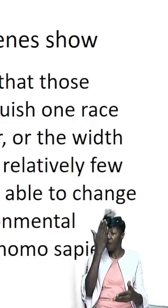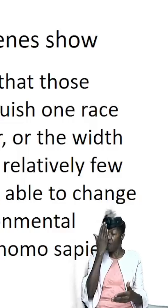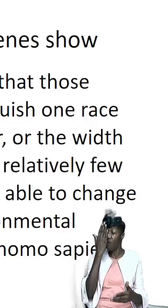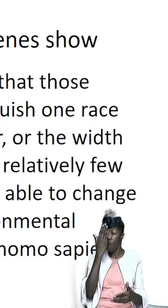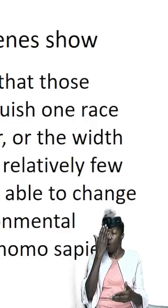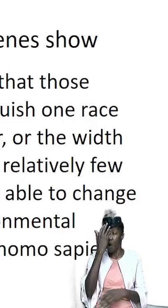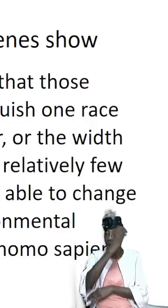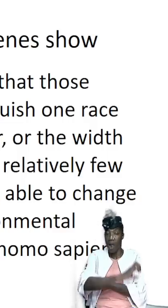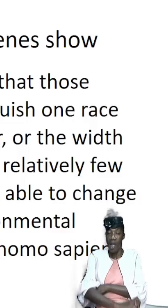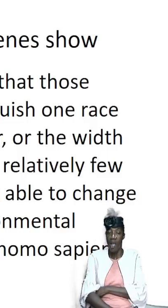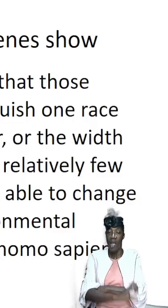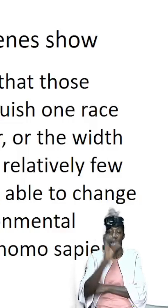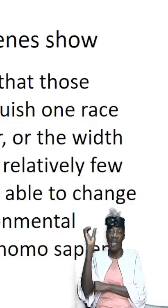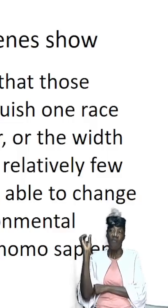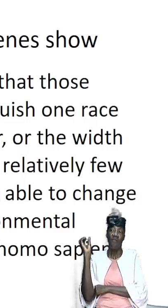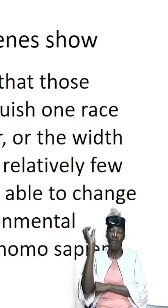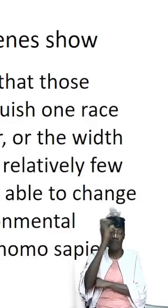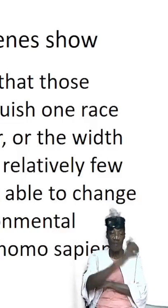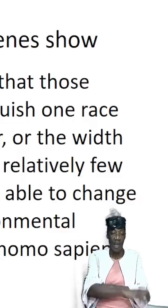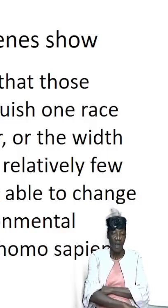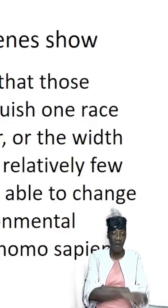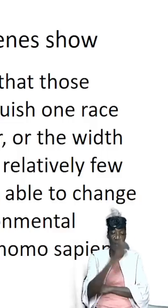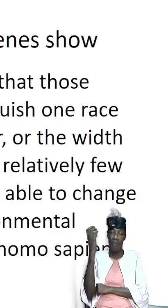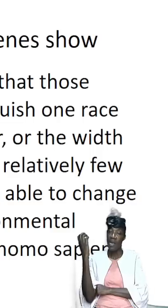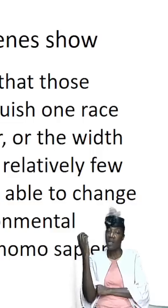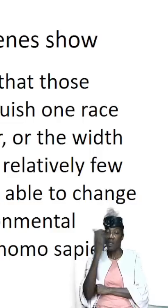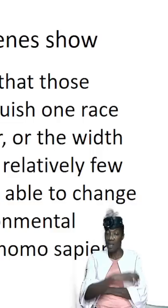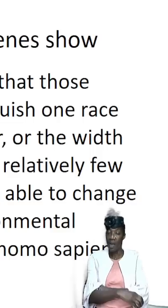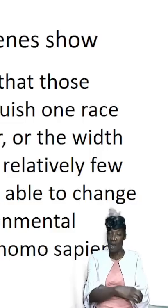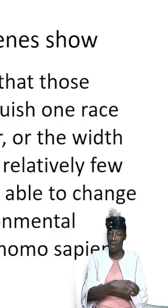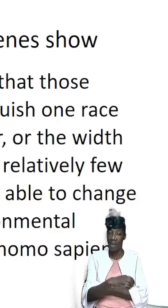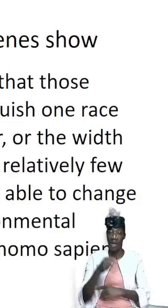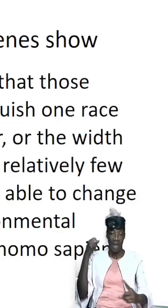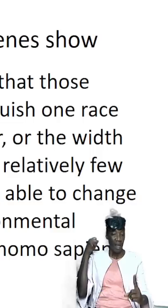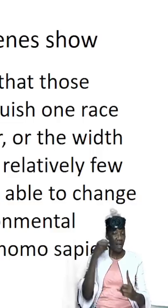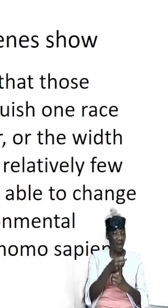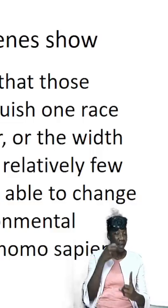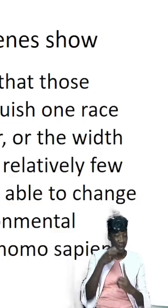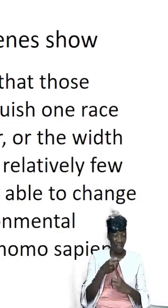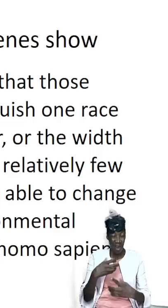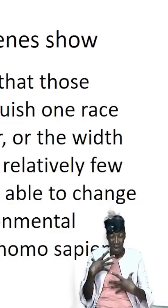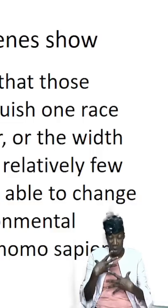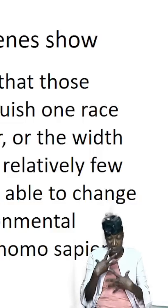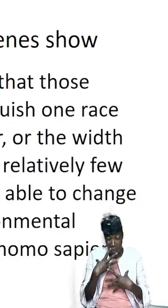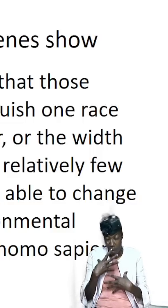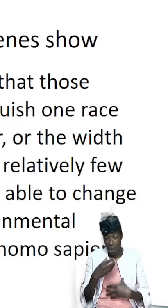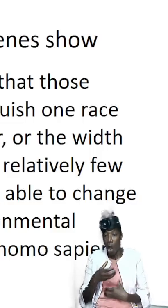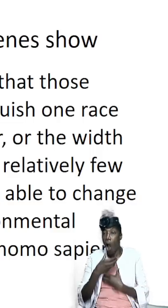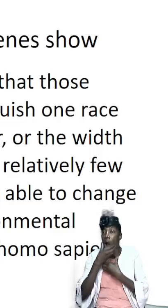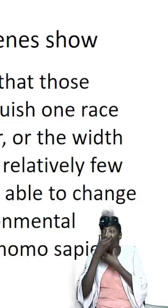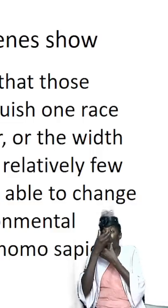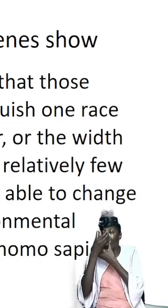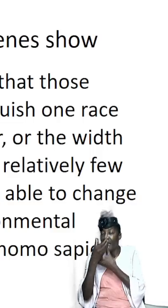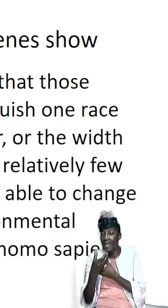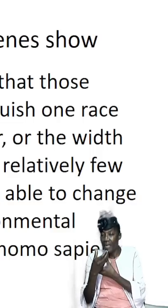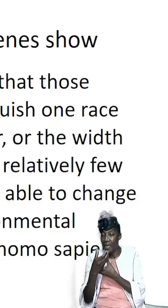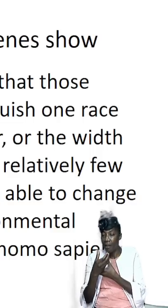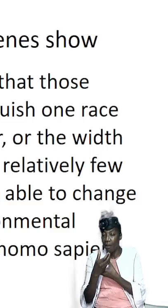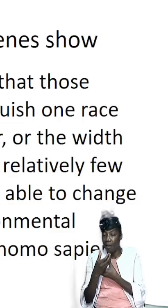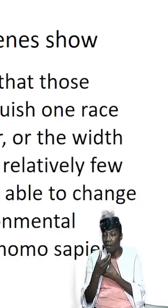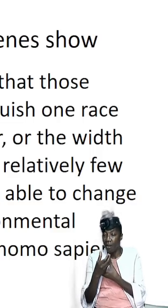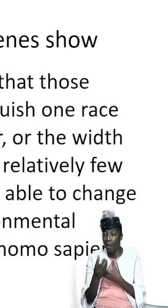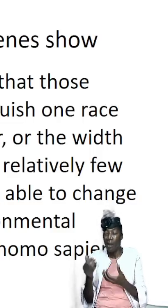Environmental conditions, the cold or the heat, one certain combination takes